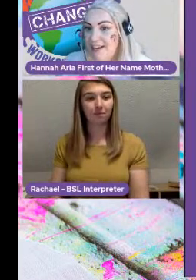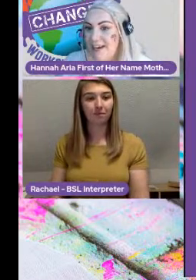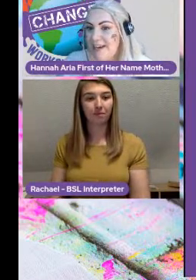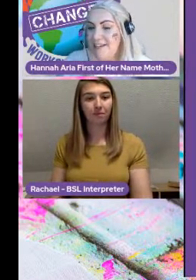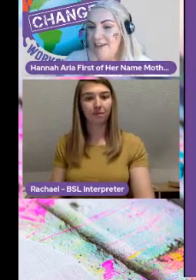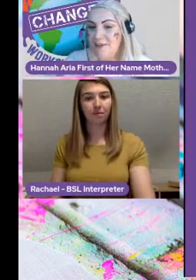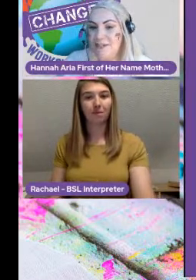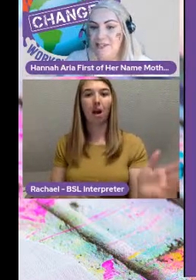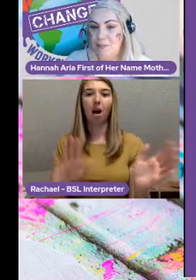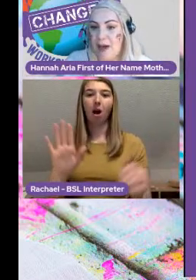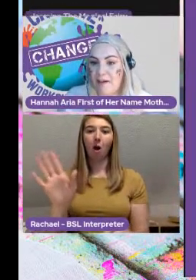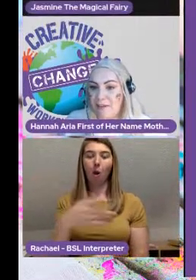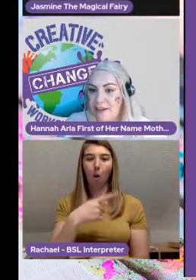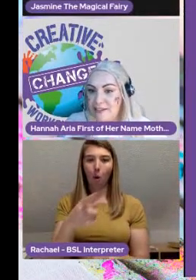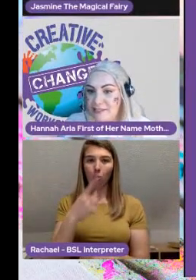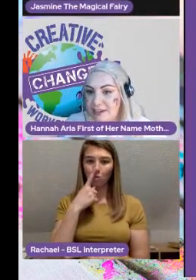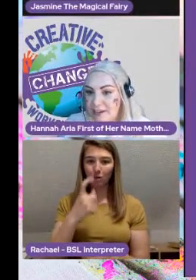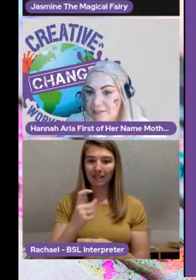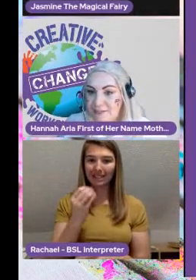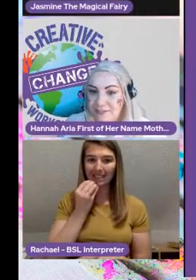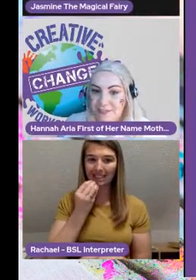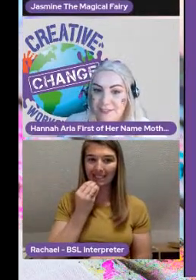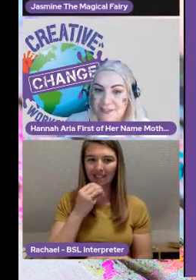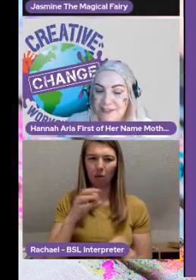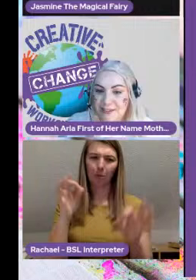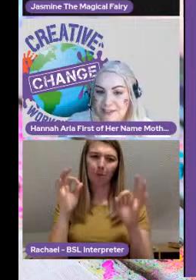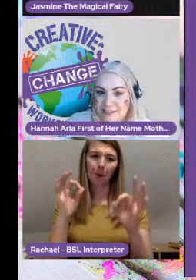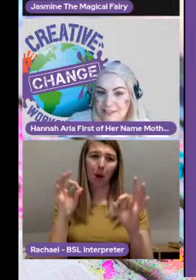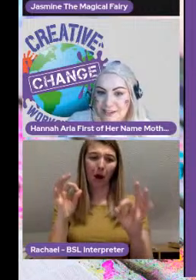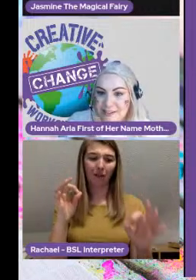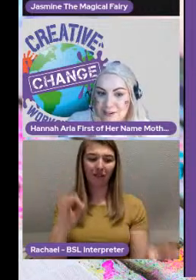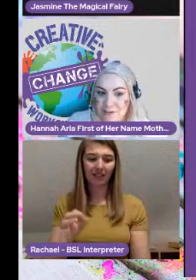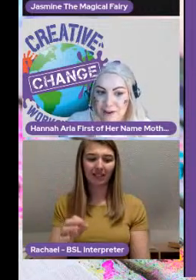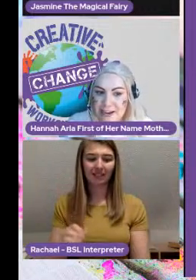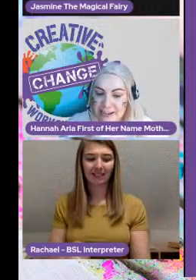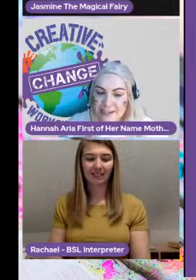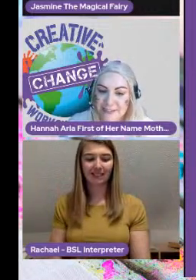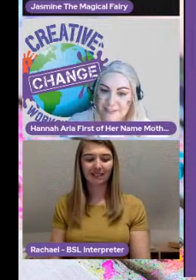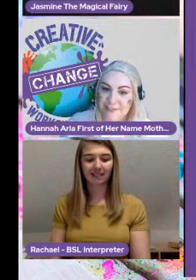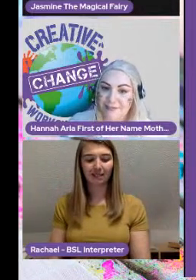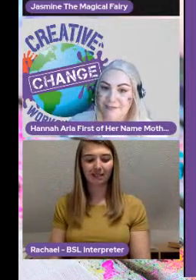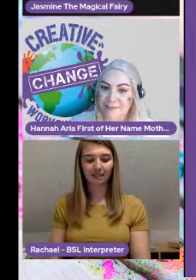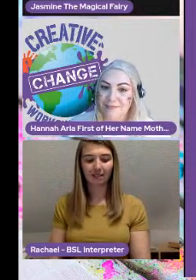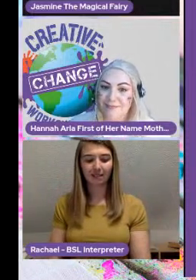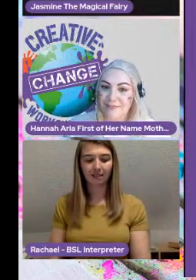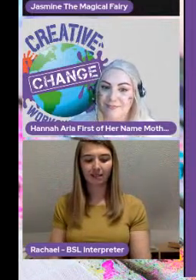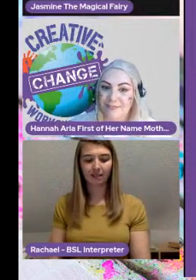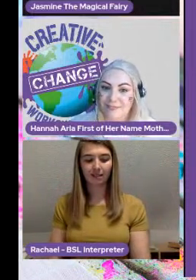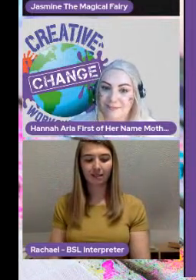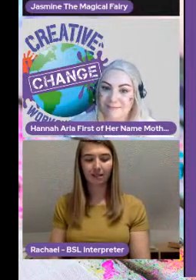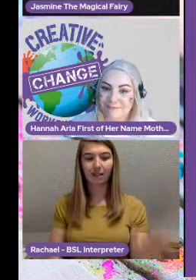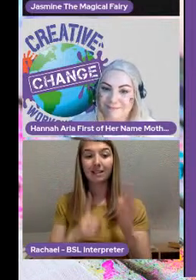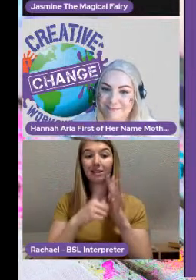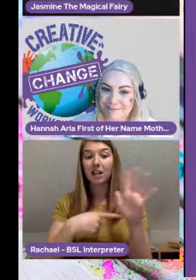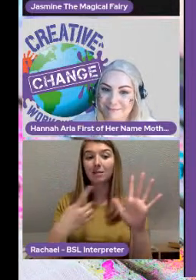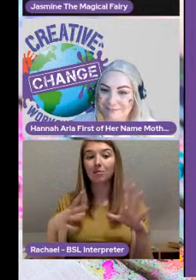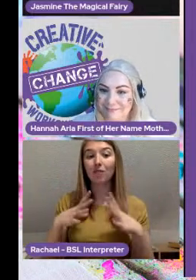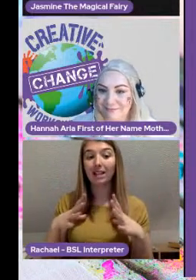All you can eat. Oh, this is perfect, isn't it? Jasmine, are you ready? I'm